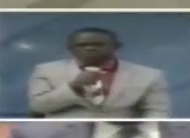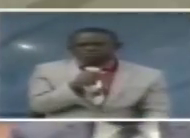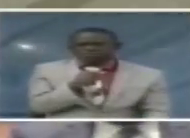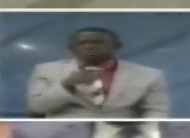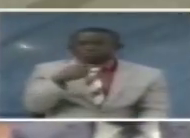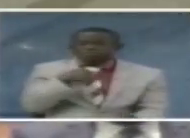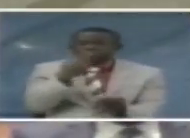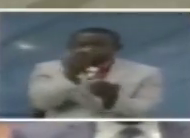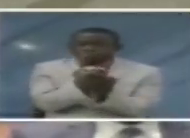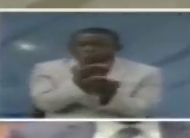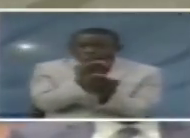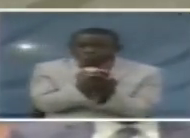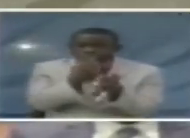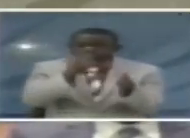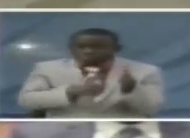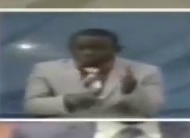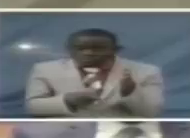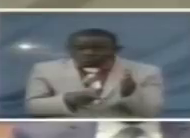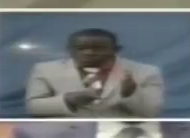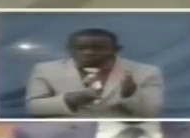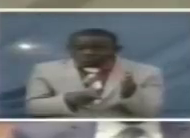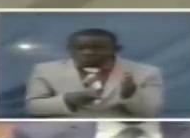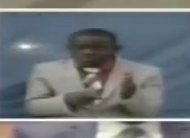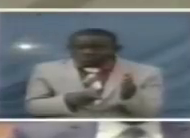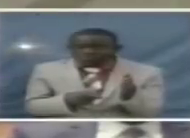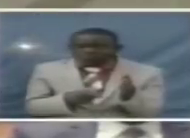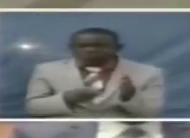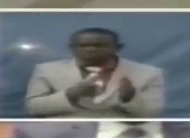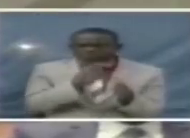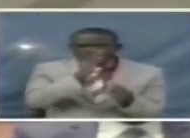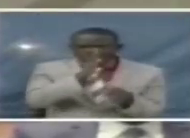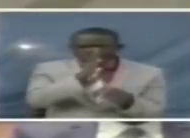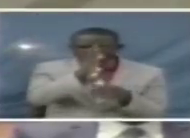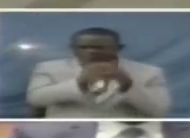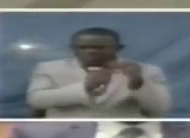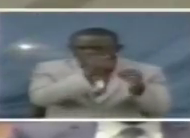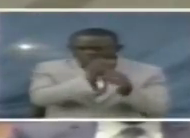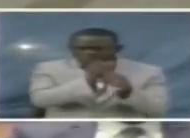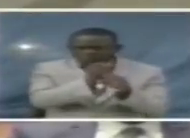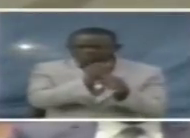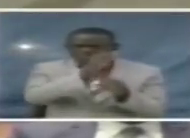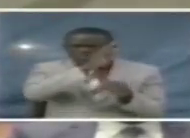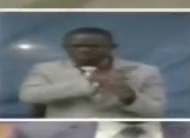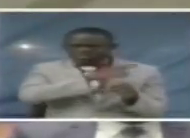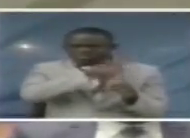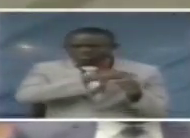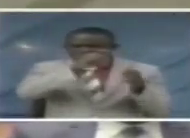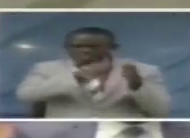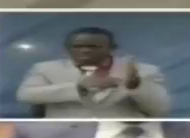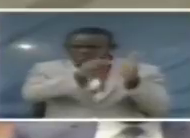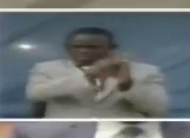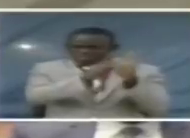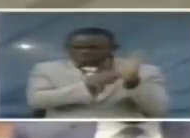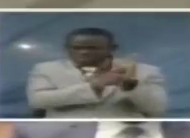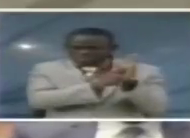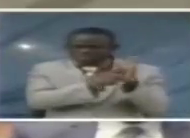Rationalization of tax relief. Mr. Speaker, I propose to discontinue the 5-year